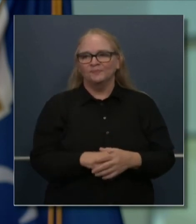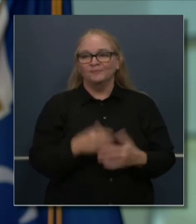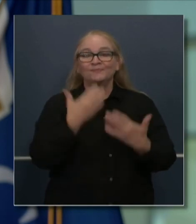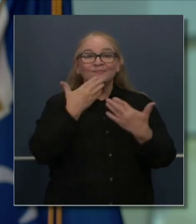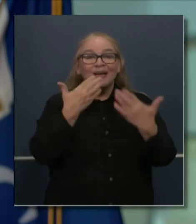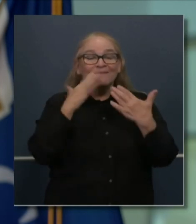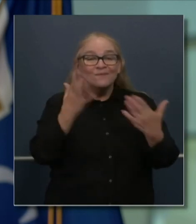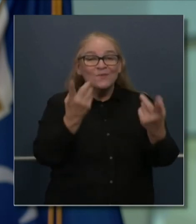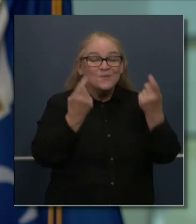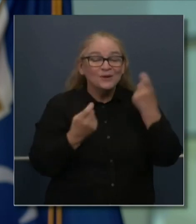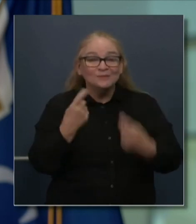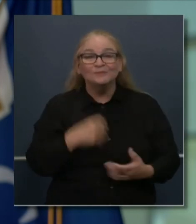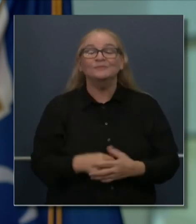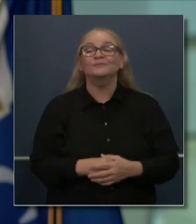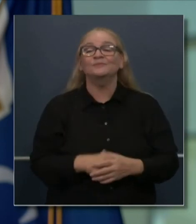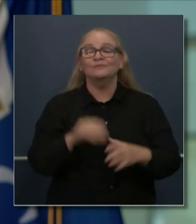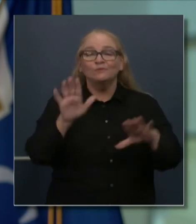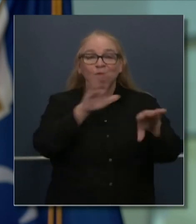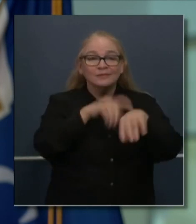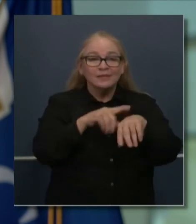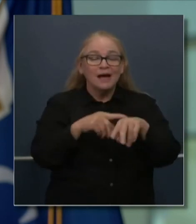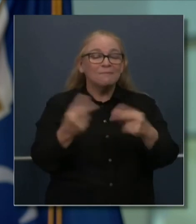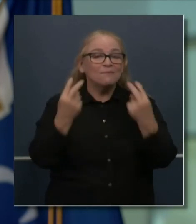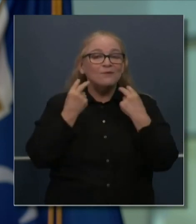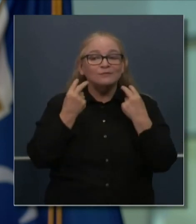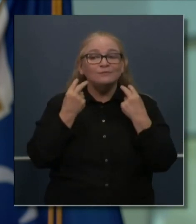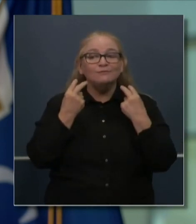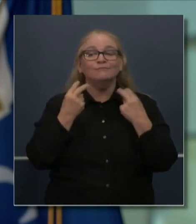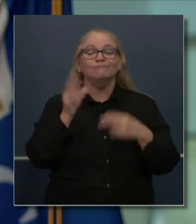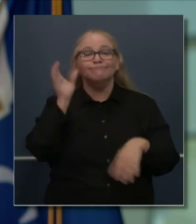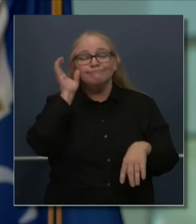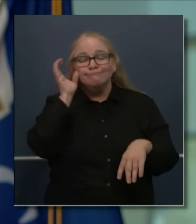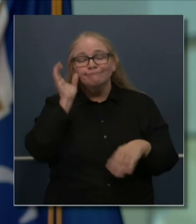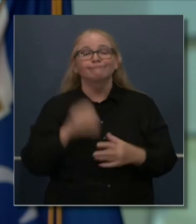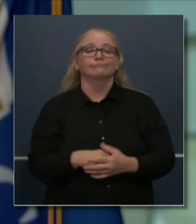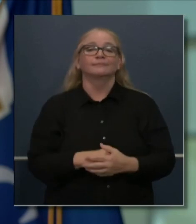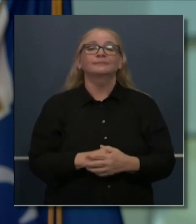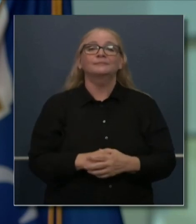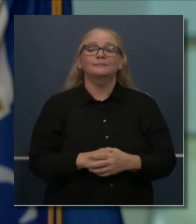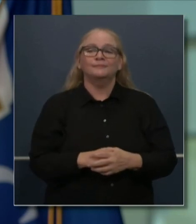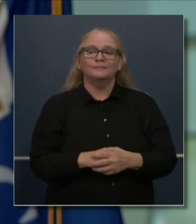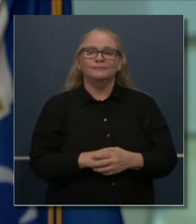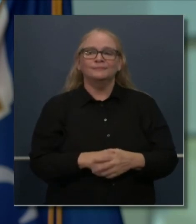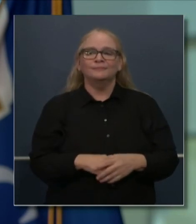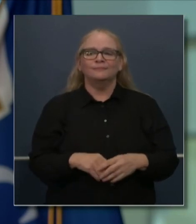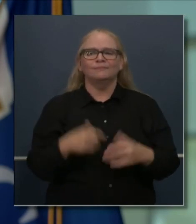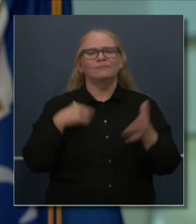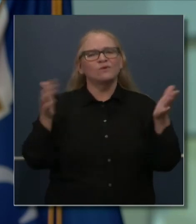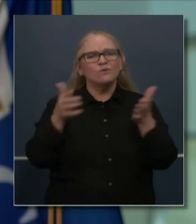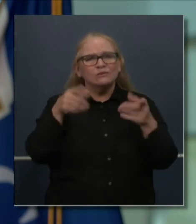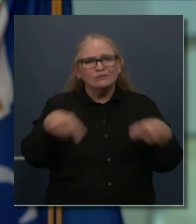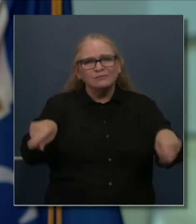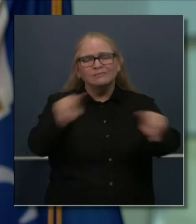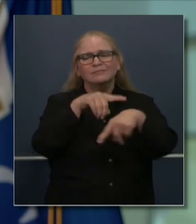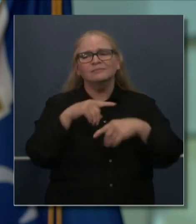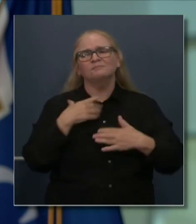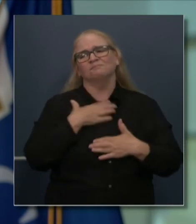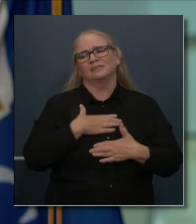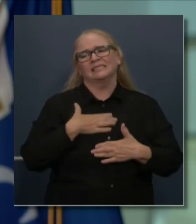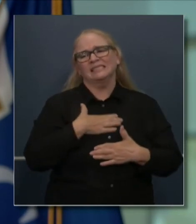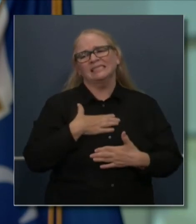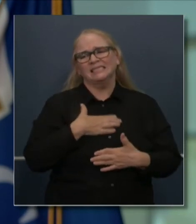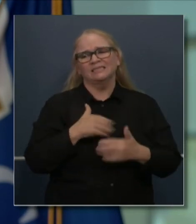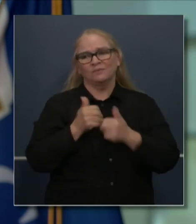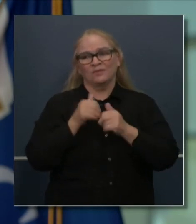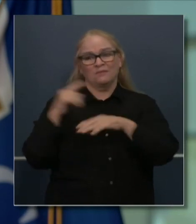the privilege of your time, and look forward to coming back, updating you on our efforts. I encourage folks on the Flex the Power